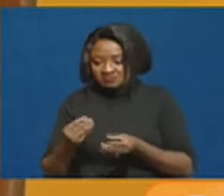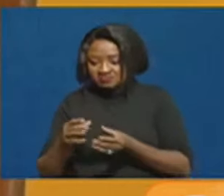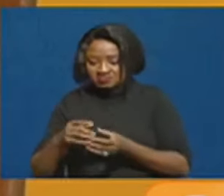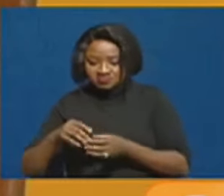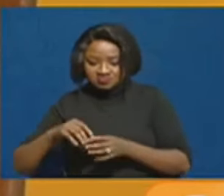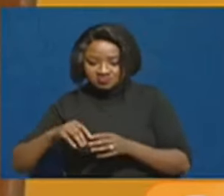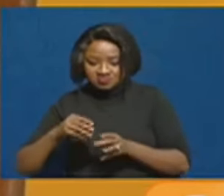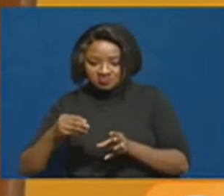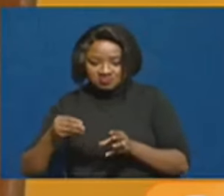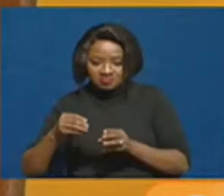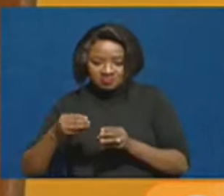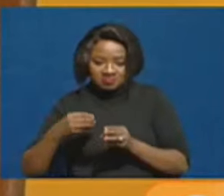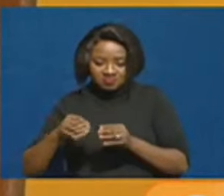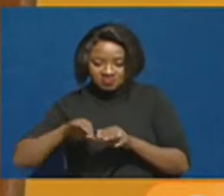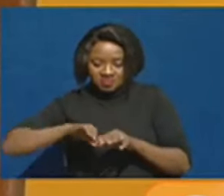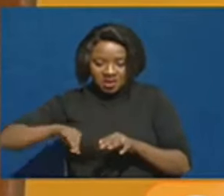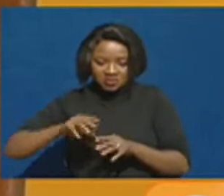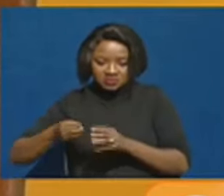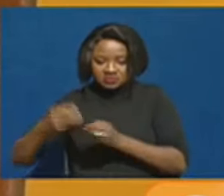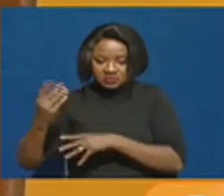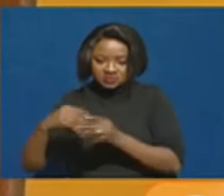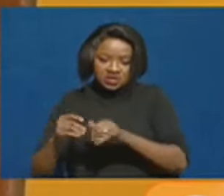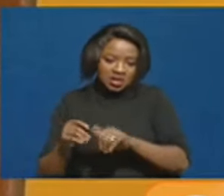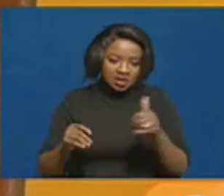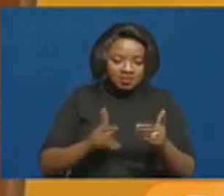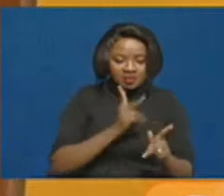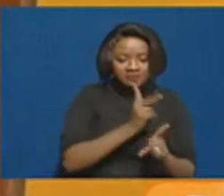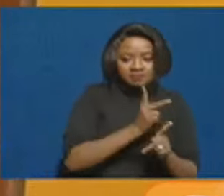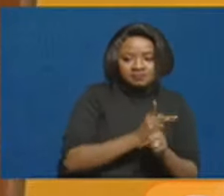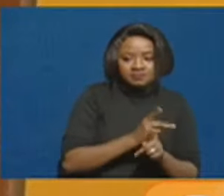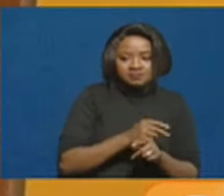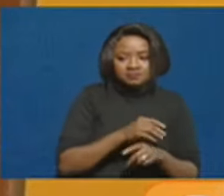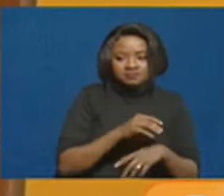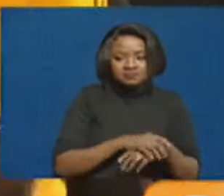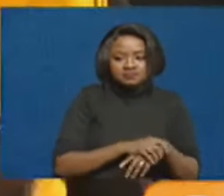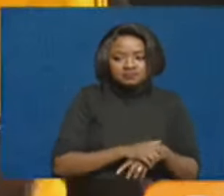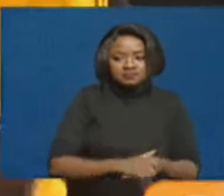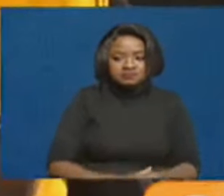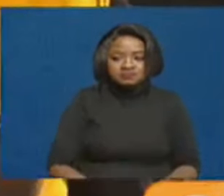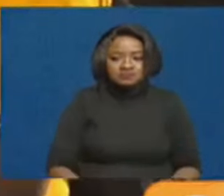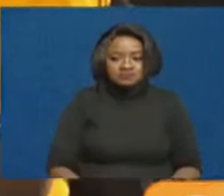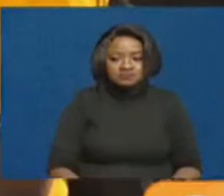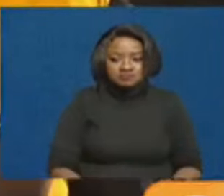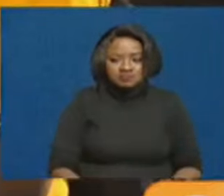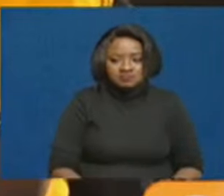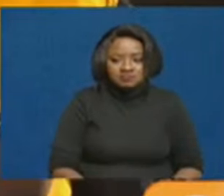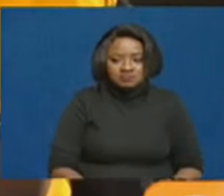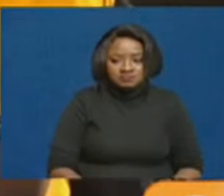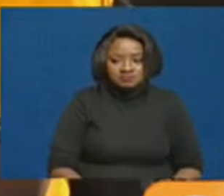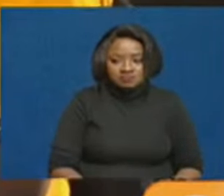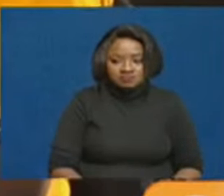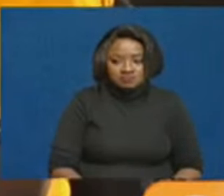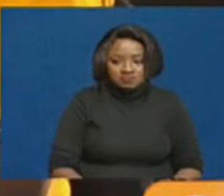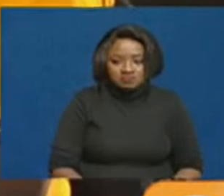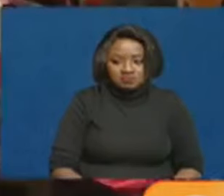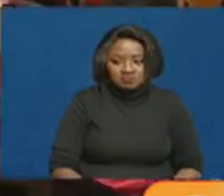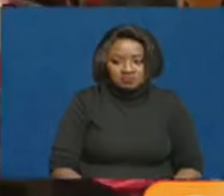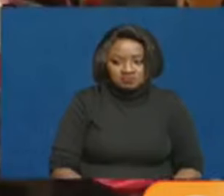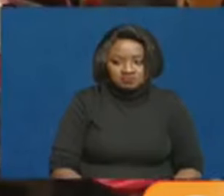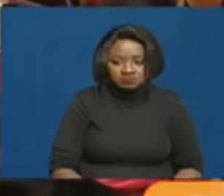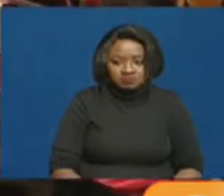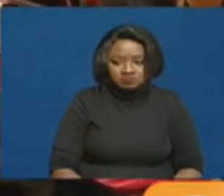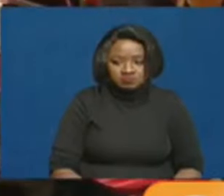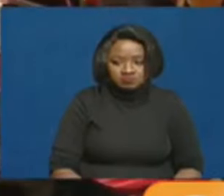recyclables and transporting the other ones. That is the organic. Okay. To the dump. Let me bring in Jabez on this. Jabez, you run